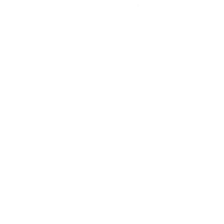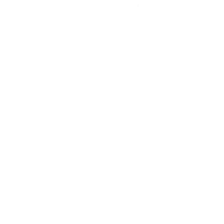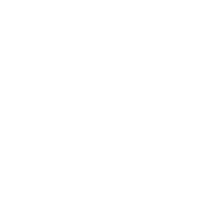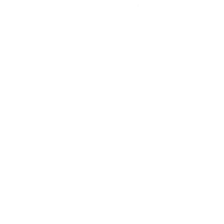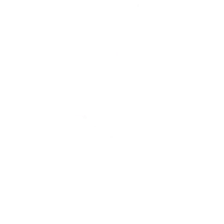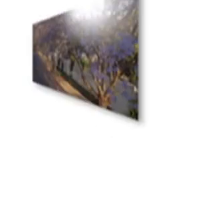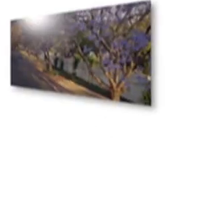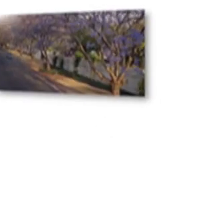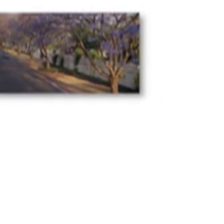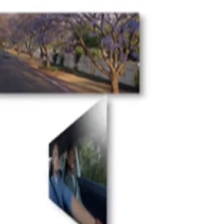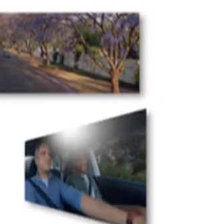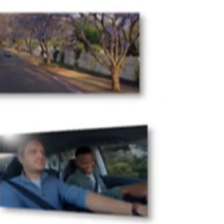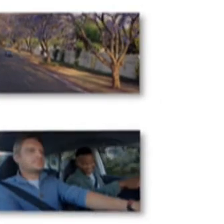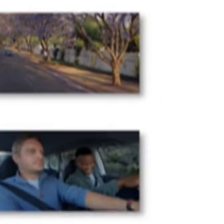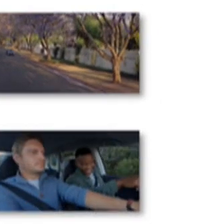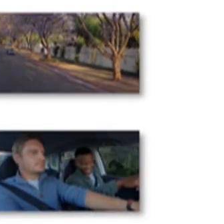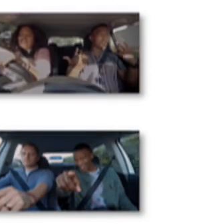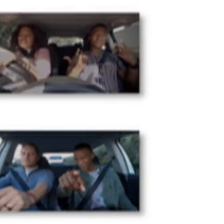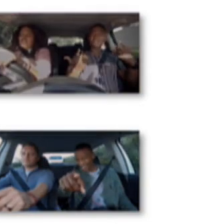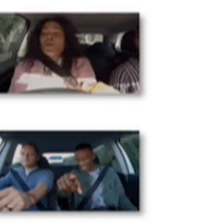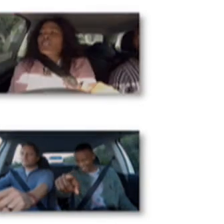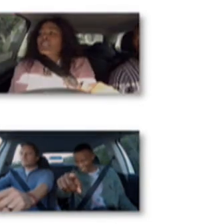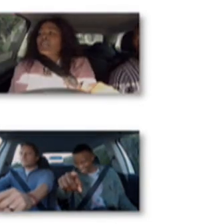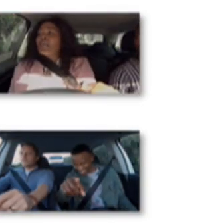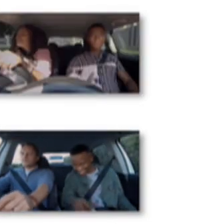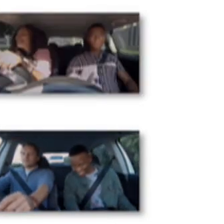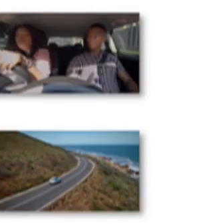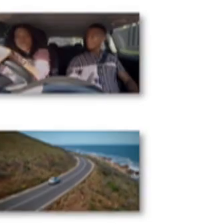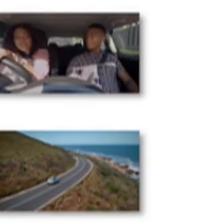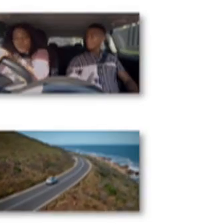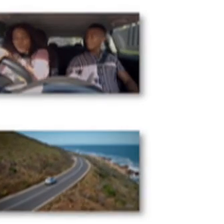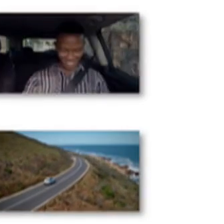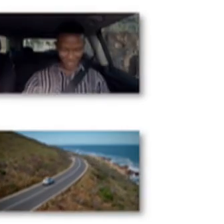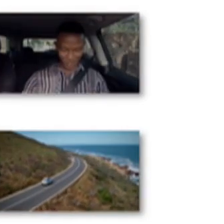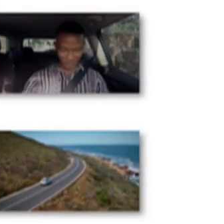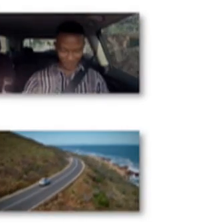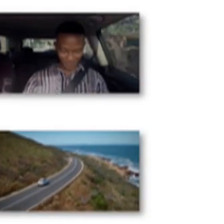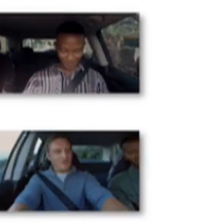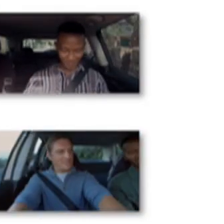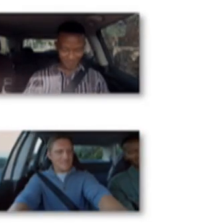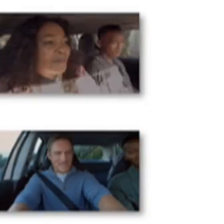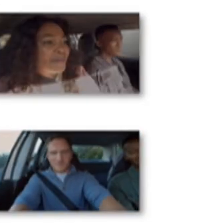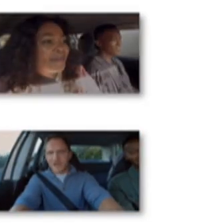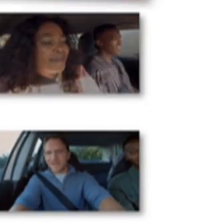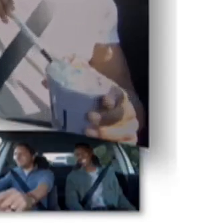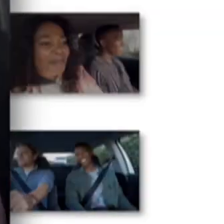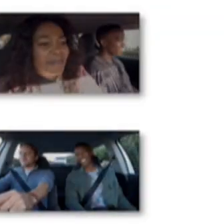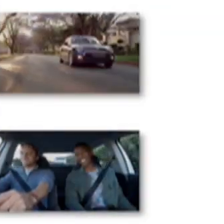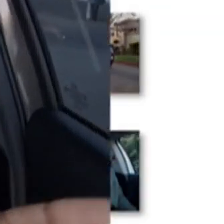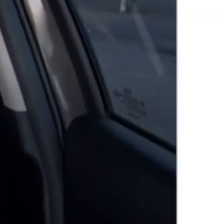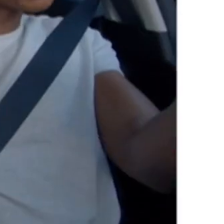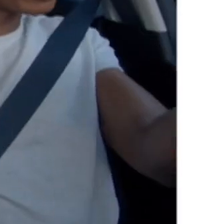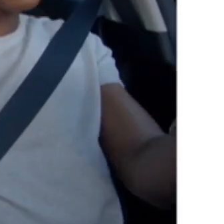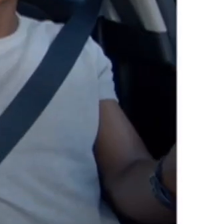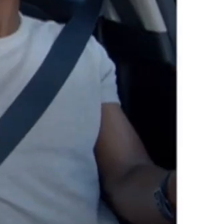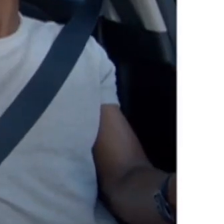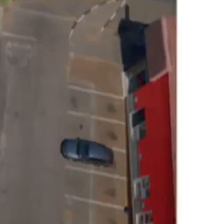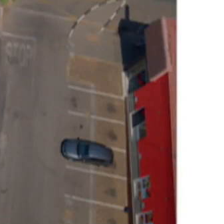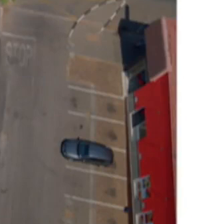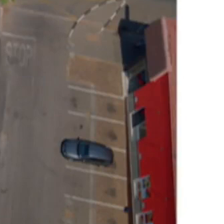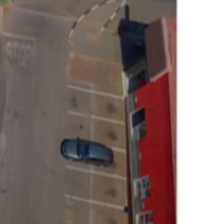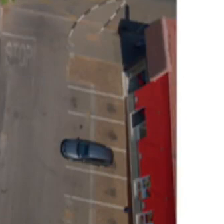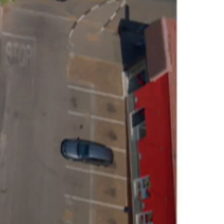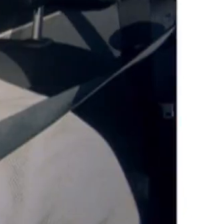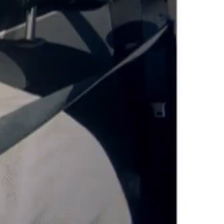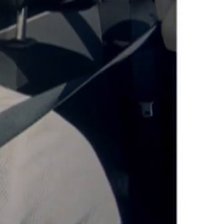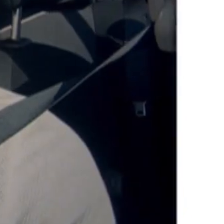Outsurance loves saving South Africans money on their car insurance. Let's meet some excited new clients who recently switched to Outsurance. Let's take a short lap, Nana, into